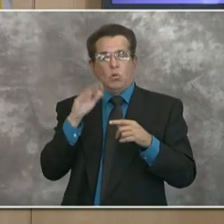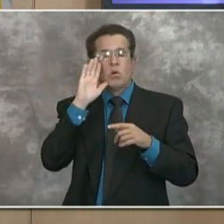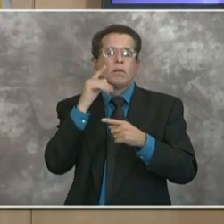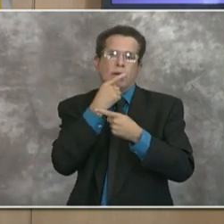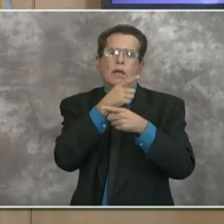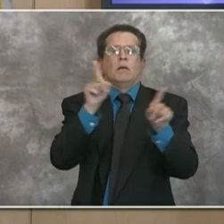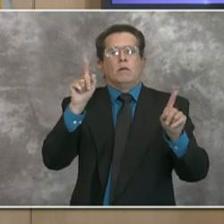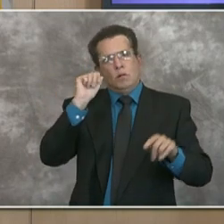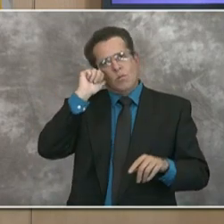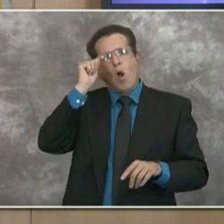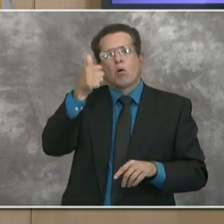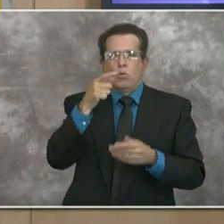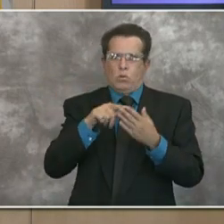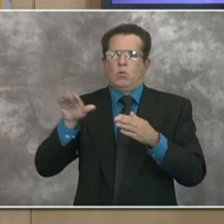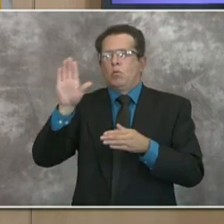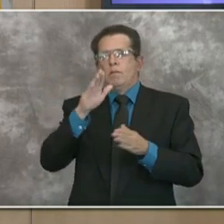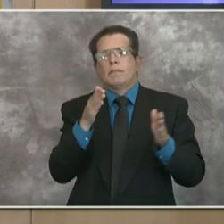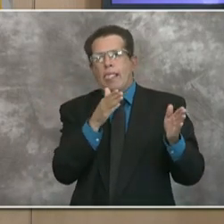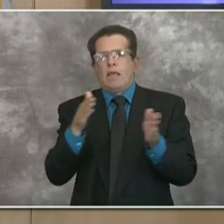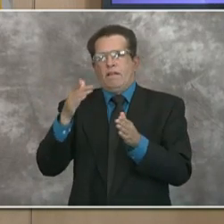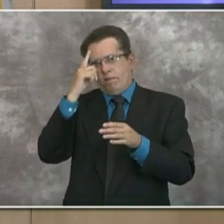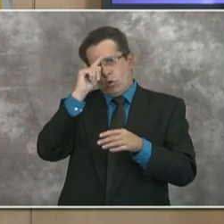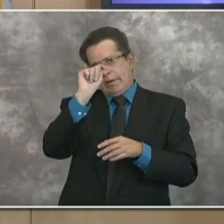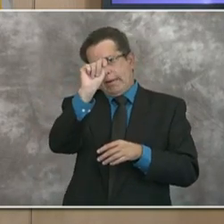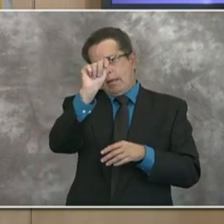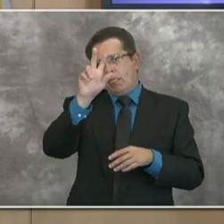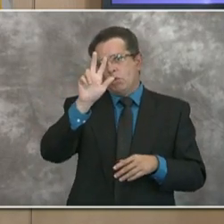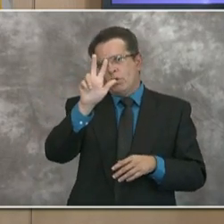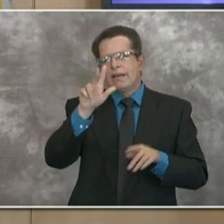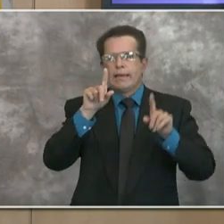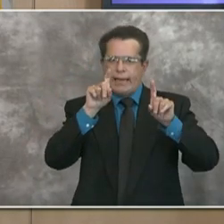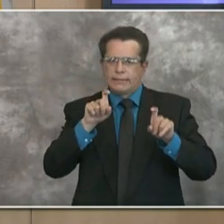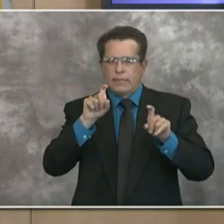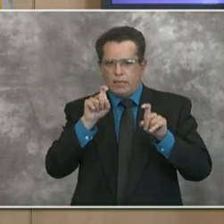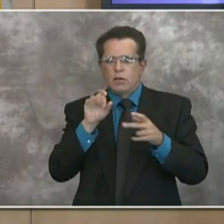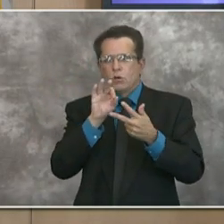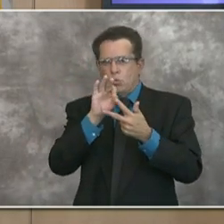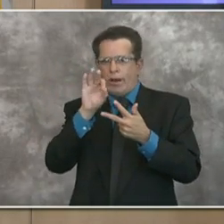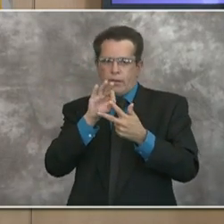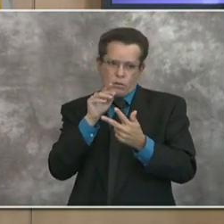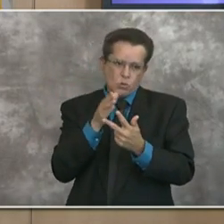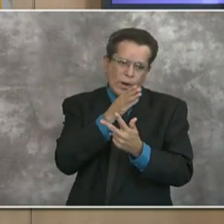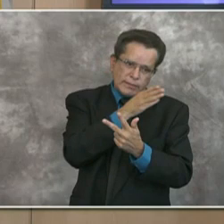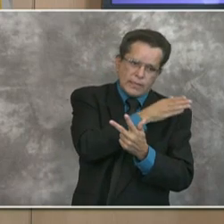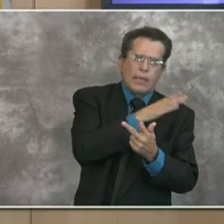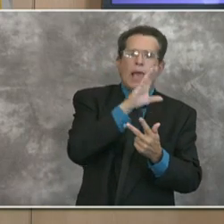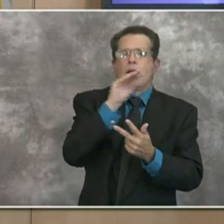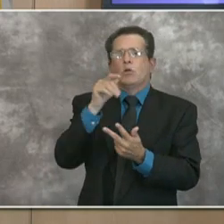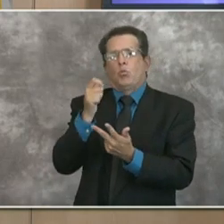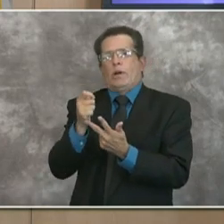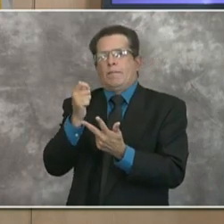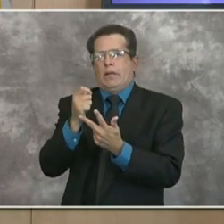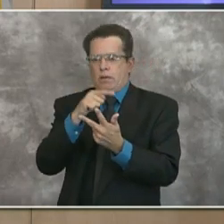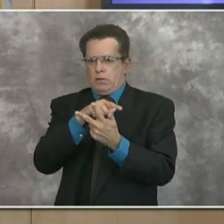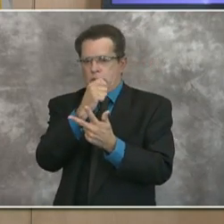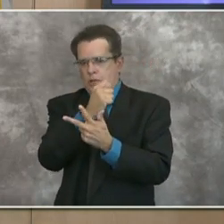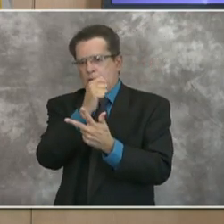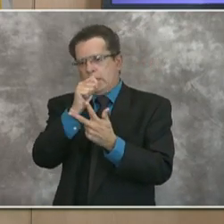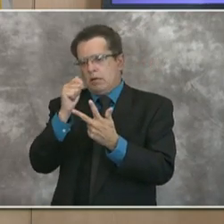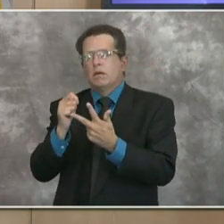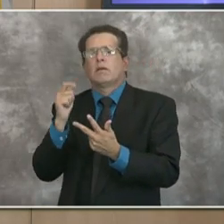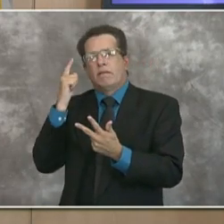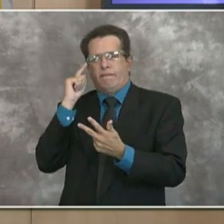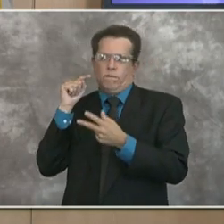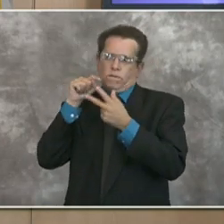tomorrow with our plan around T3, testing, tracing, and treatment, which is a key cornerstone of our efforts here at the